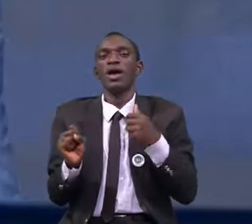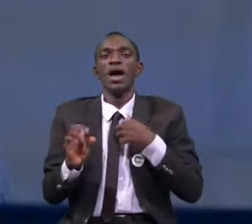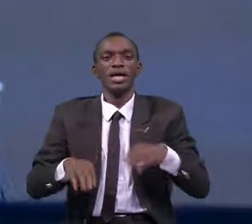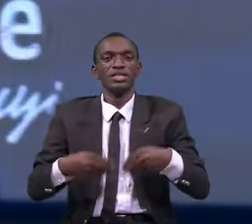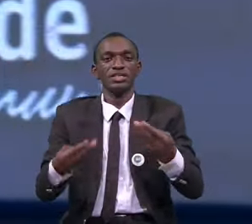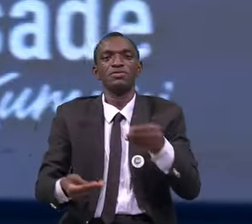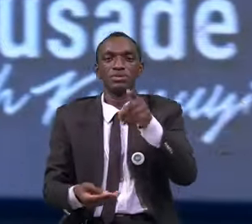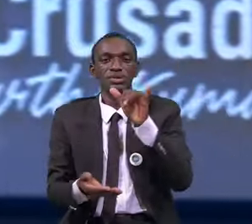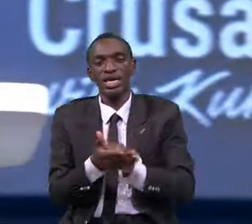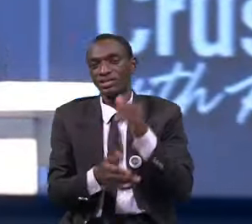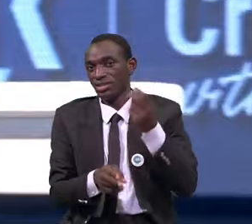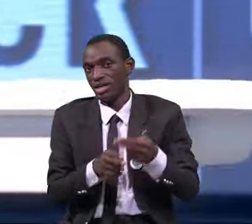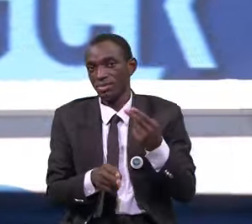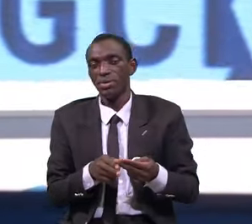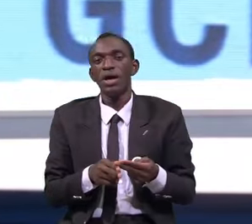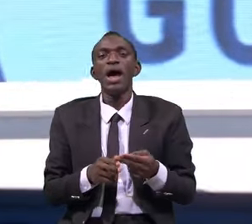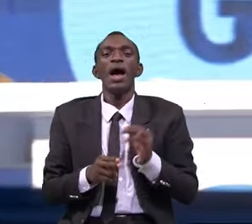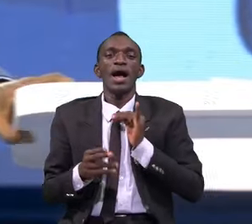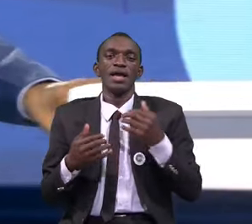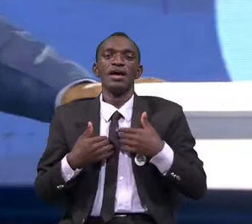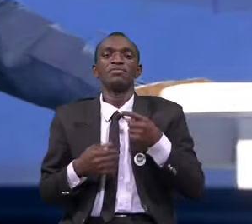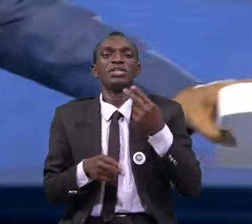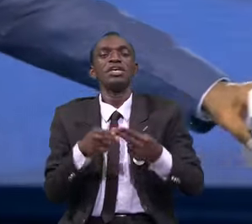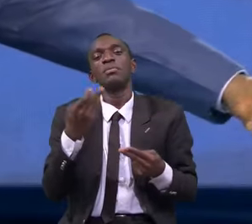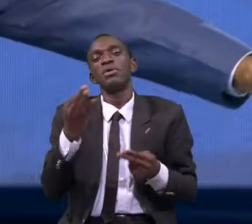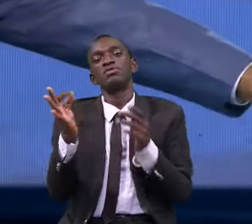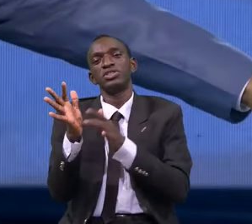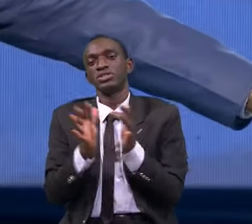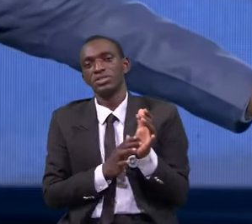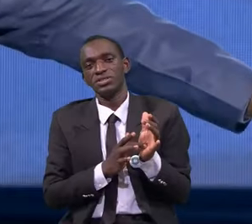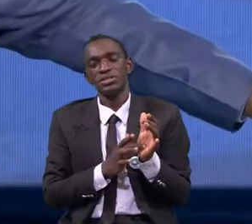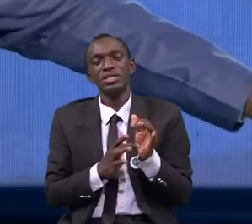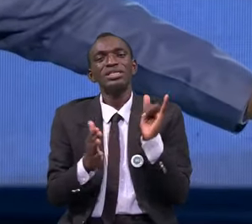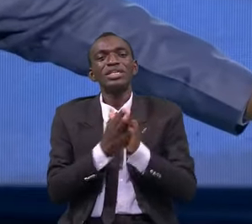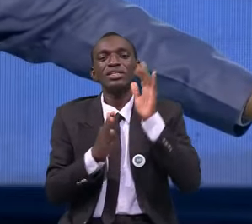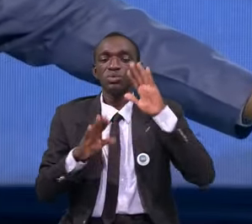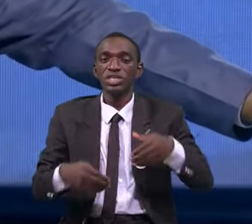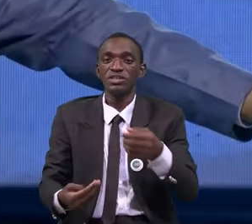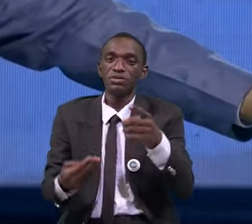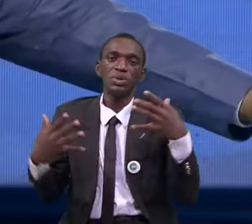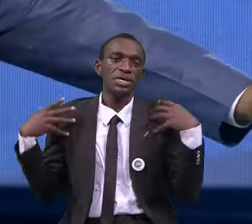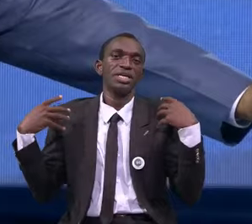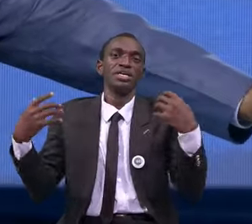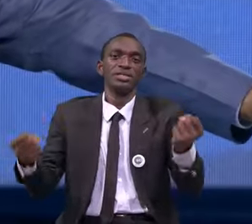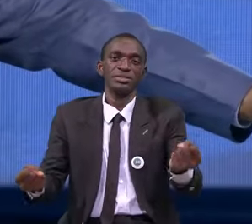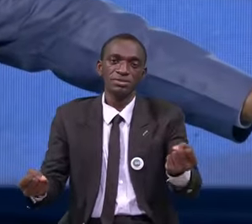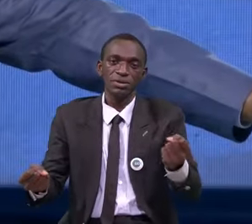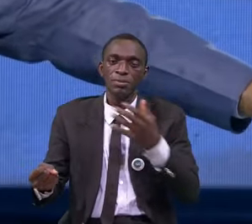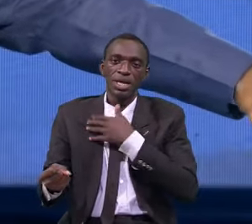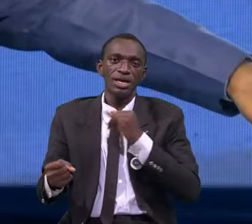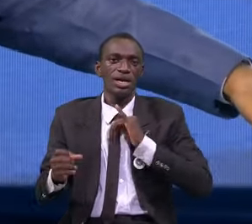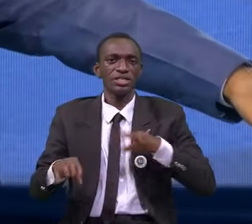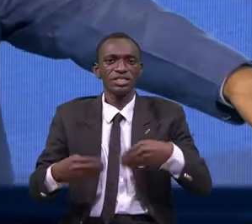tonight. I have the name of Jesus that will bring you healing. And I give you